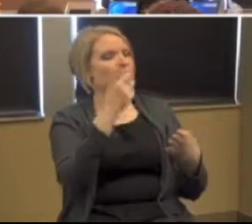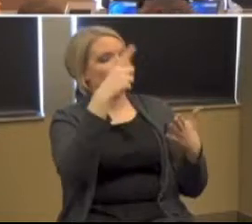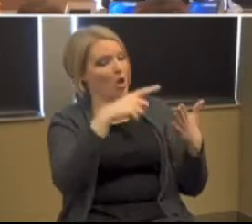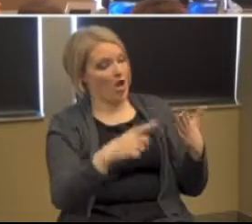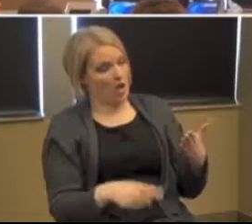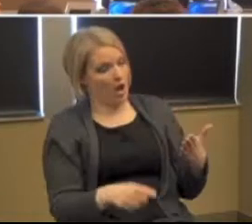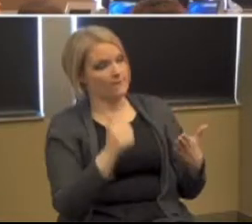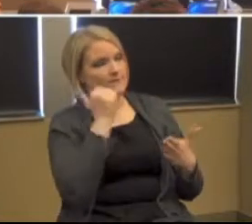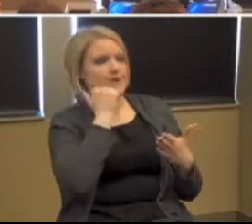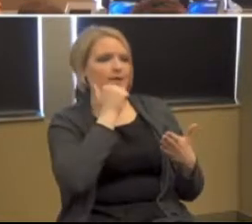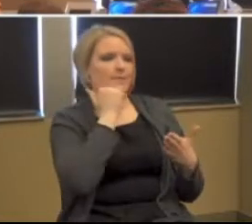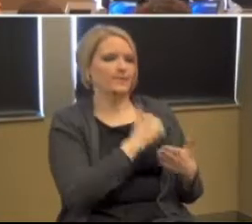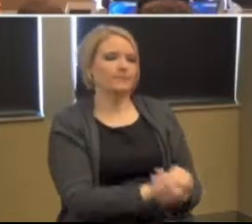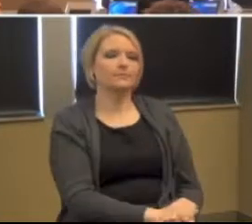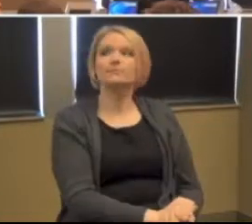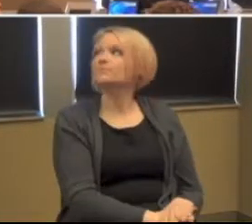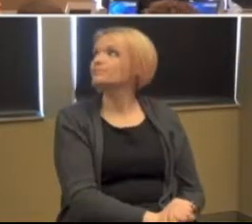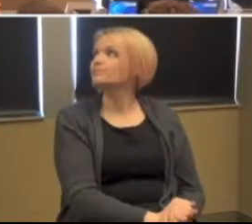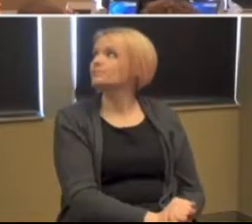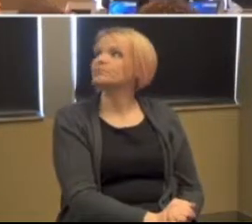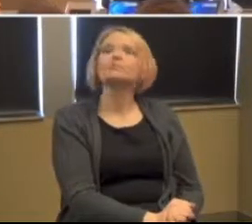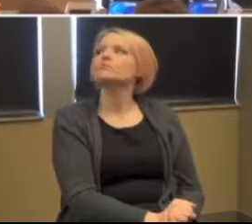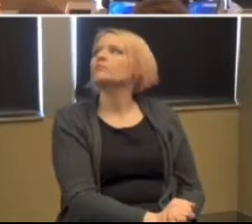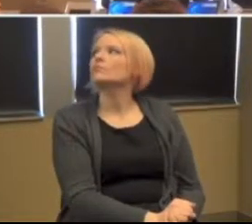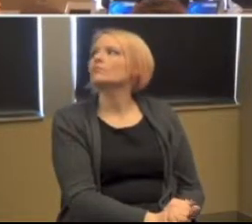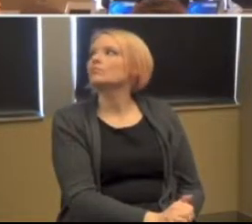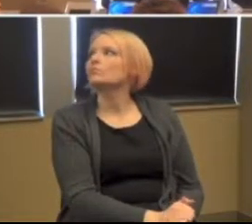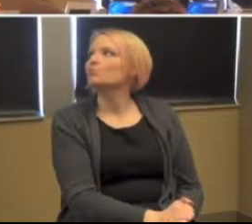and check-offs are common. That's